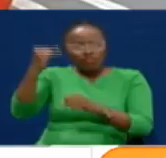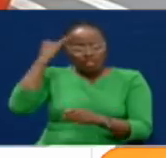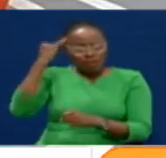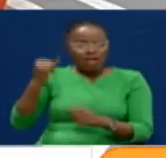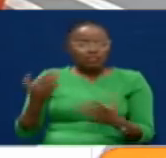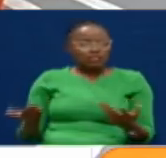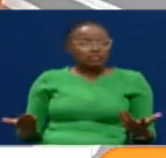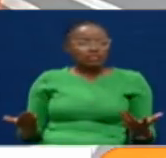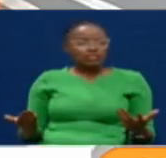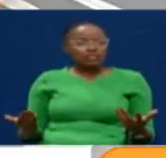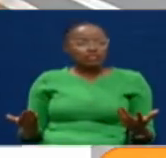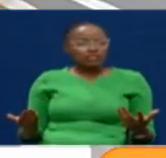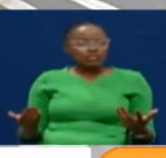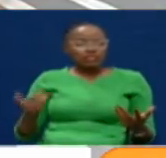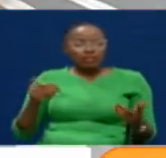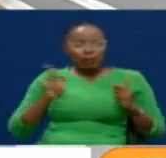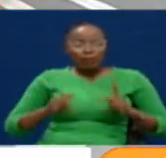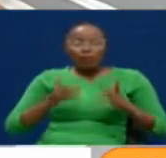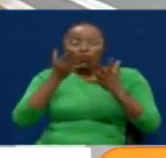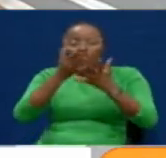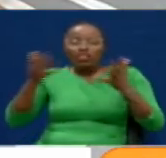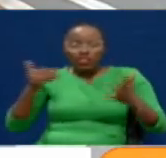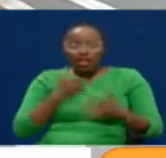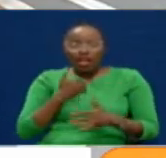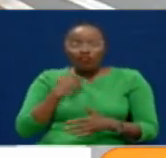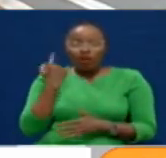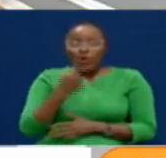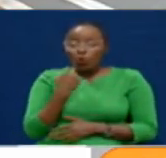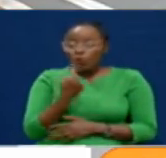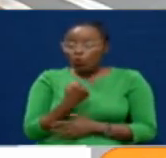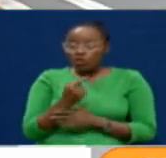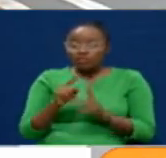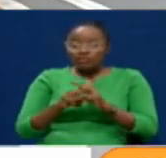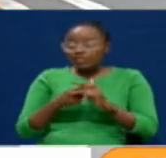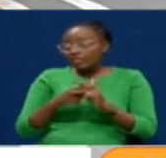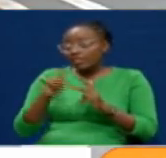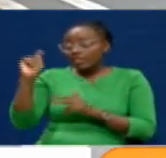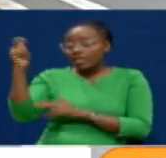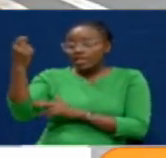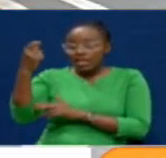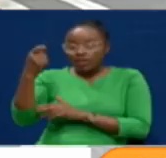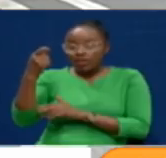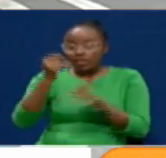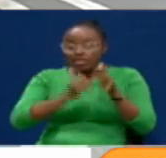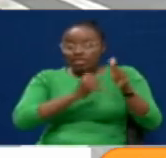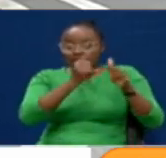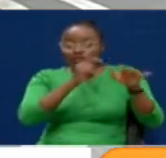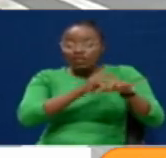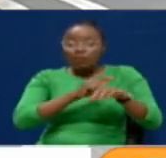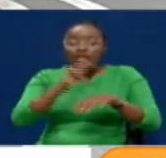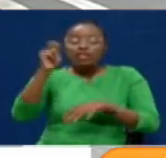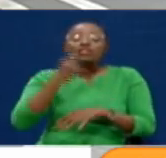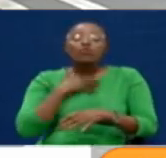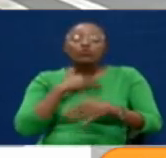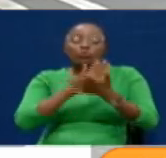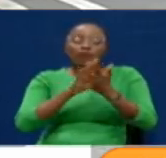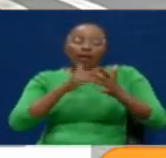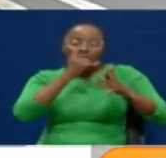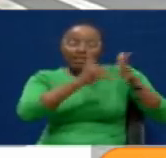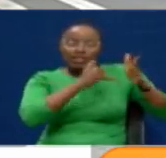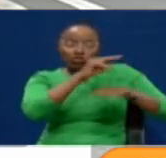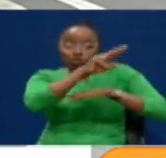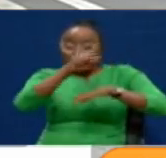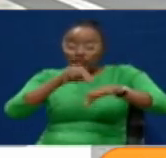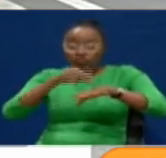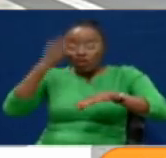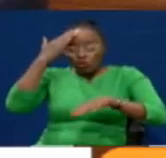Imagine, Jeff. Keep reducing we have had people who are starting Kenya Industrial Estate. The industry, when Kenya wanted to industrialize. Yes. And you know